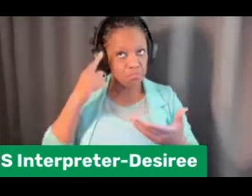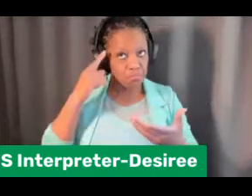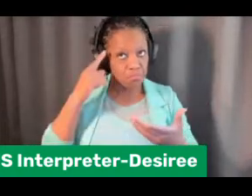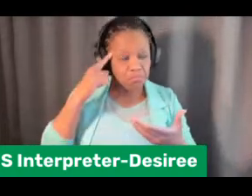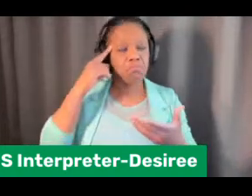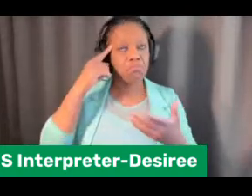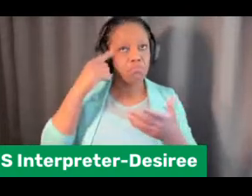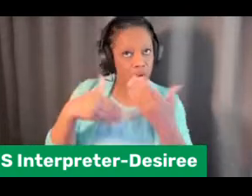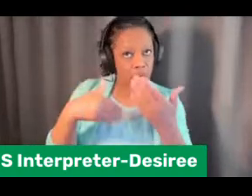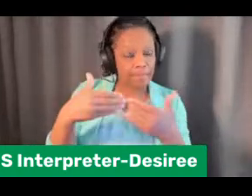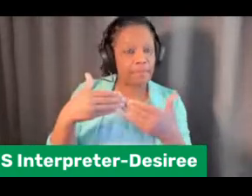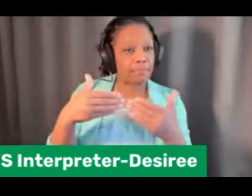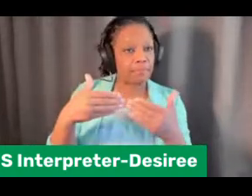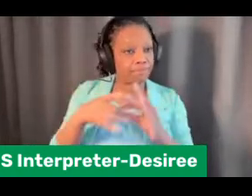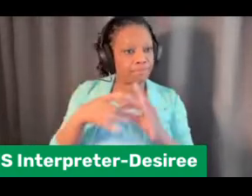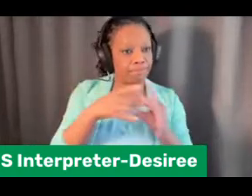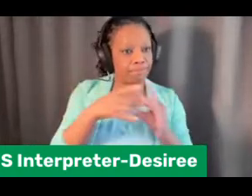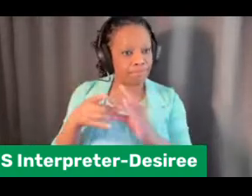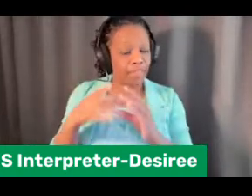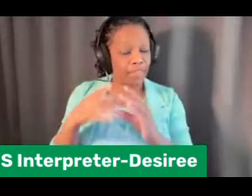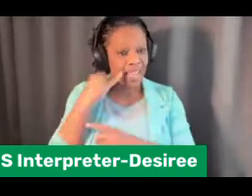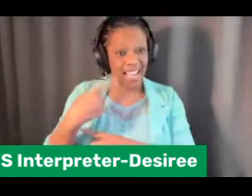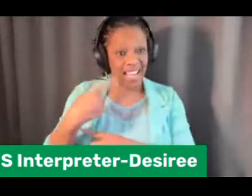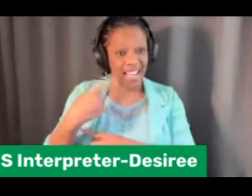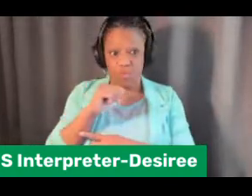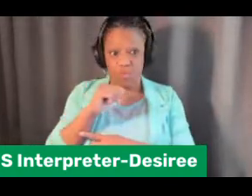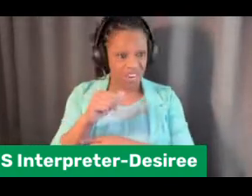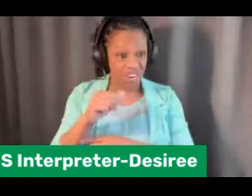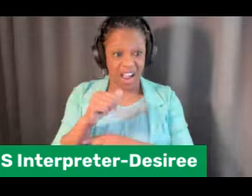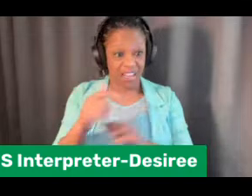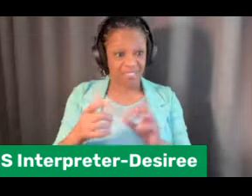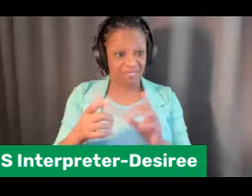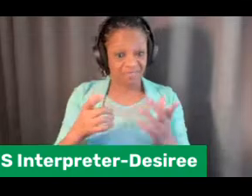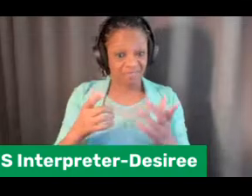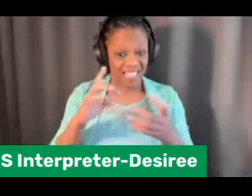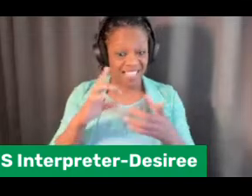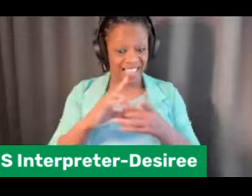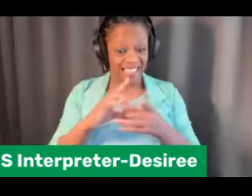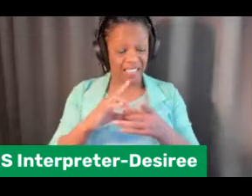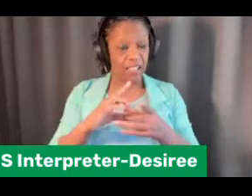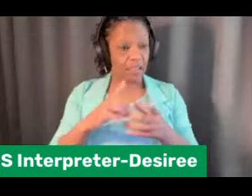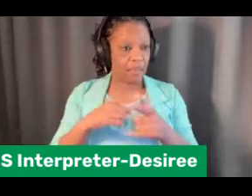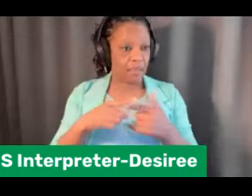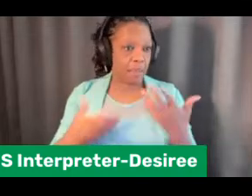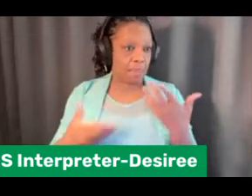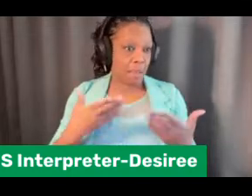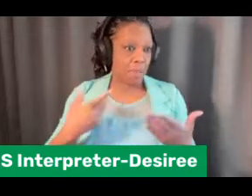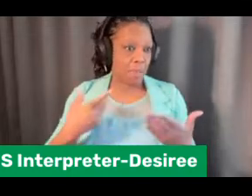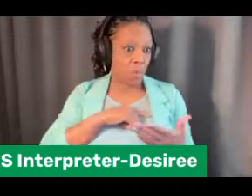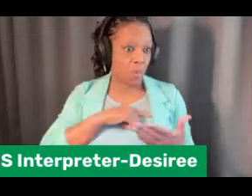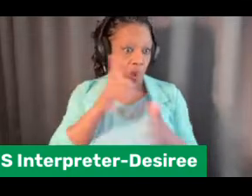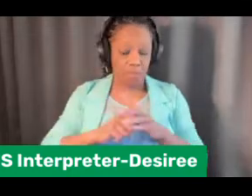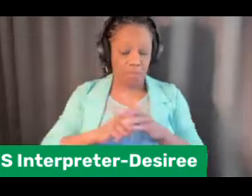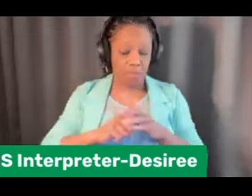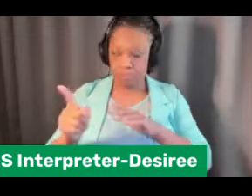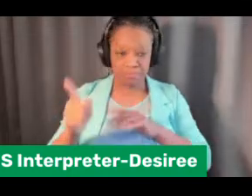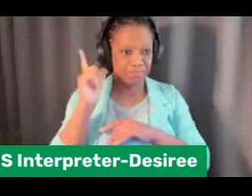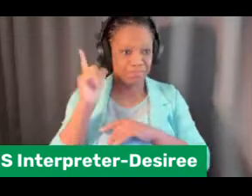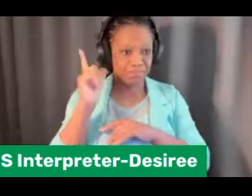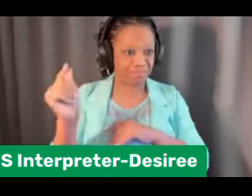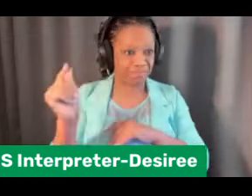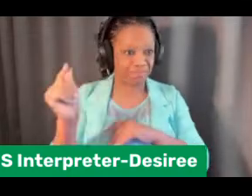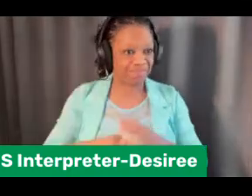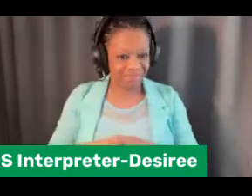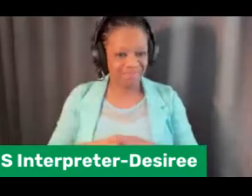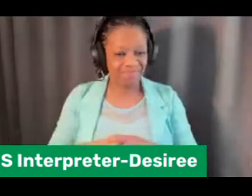not connected to the information, if we don't feel safe, fight or flight. Finally, if information gets past that safety mechanism,